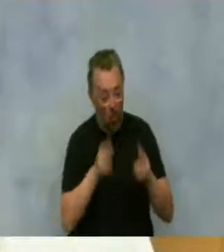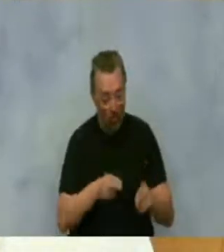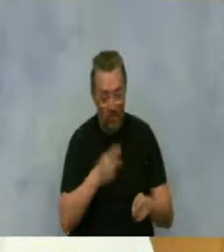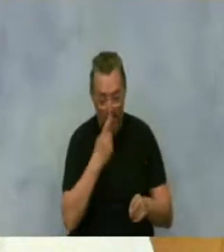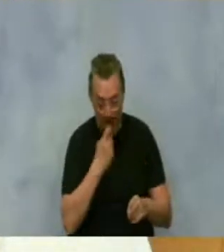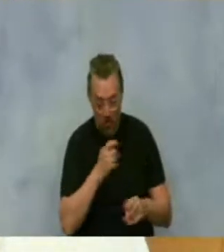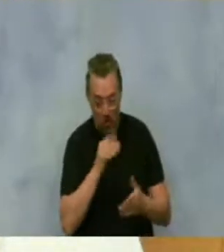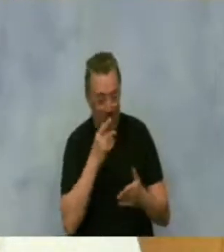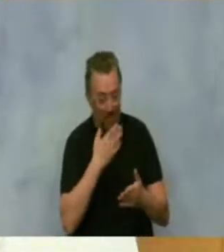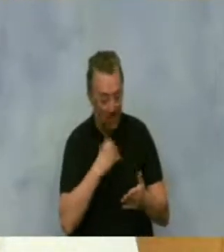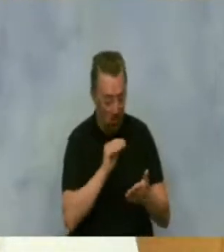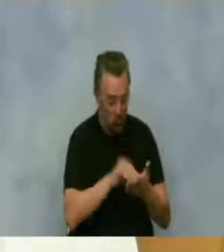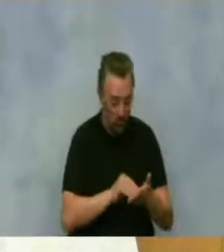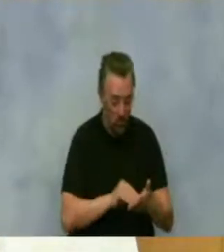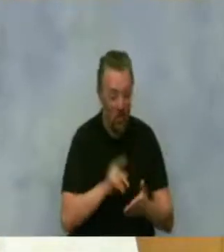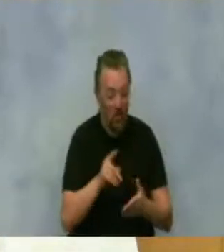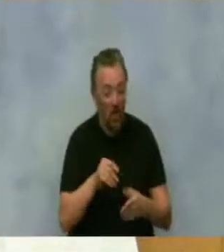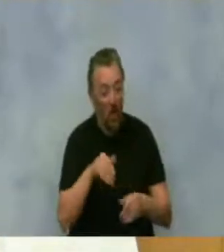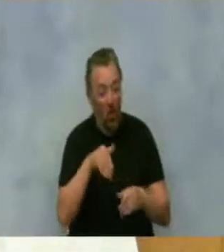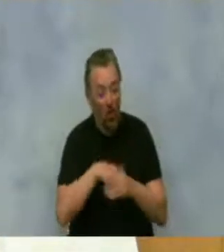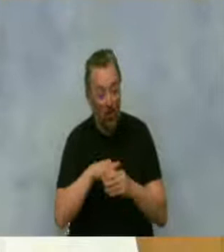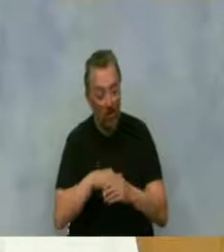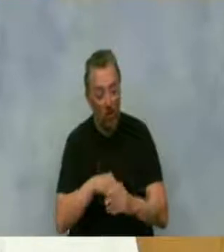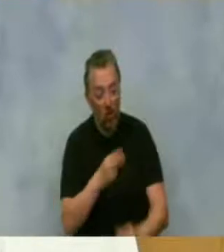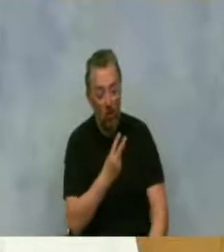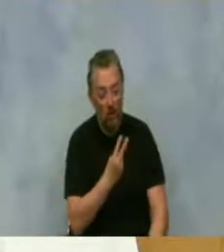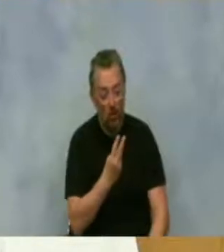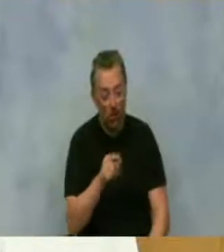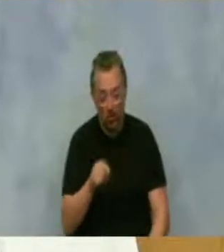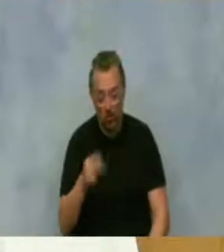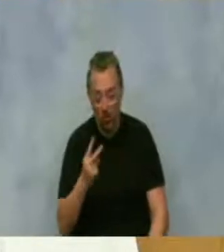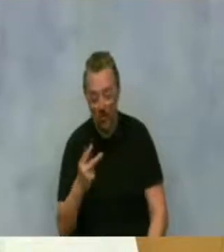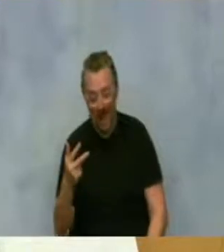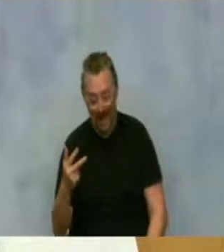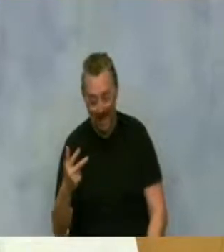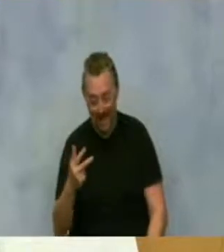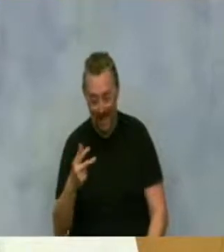that the content of the SHIP for 23 to 28, as set out in